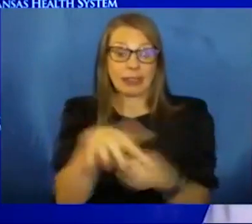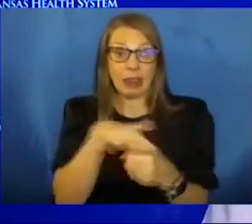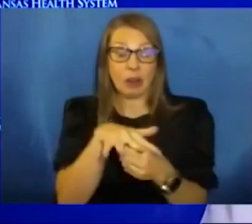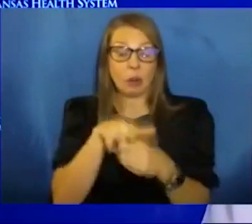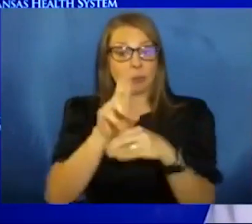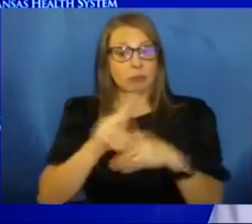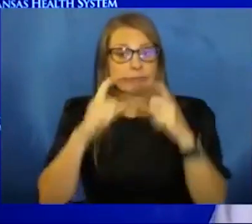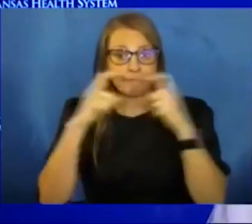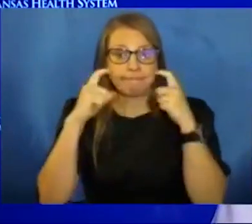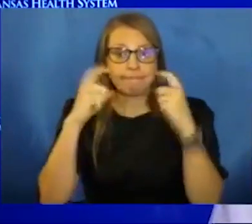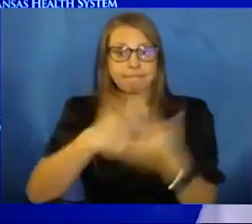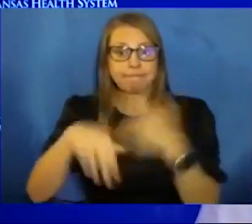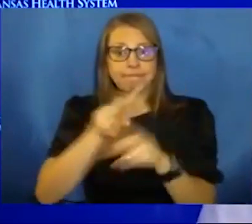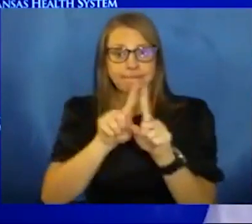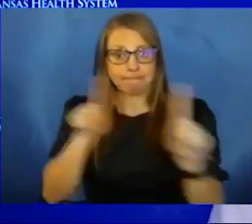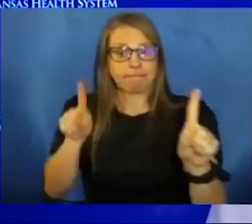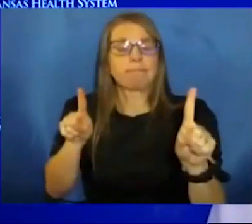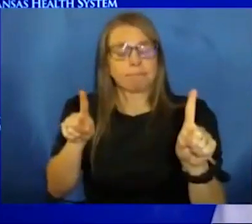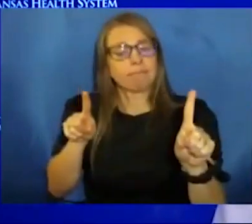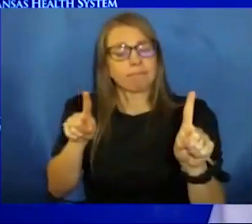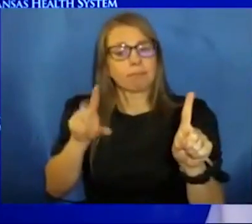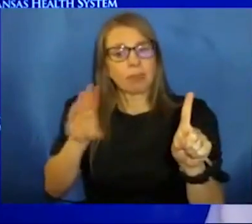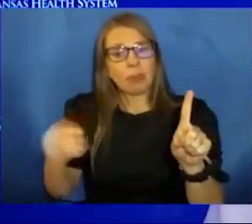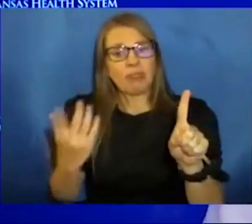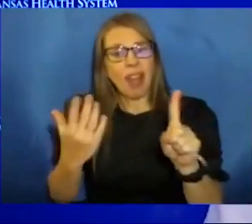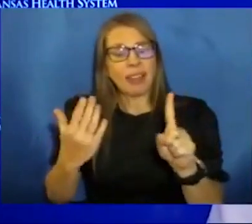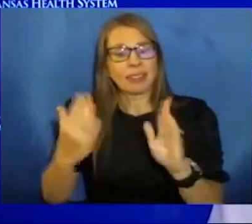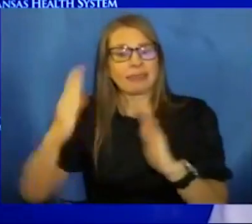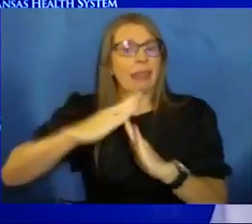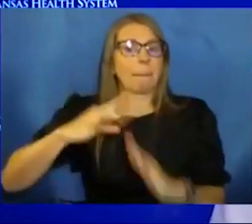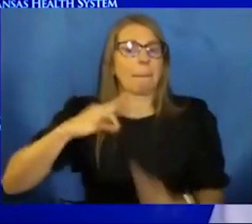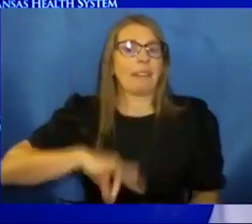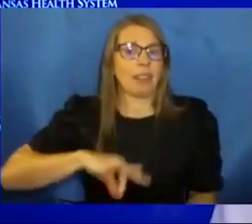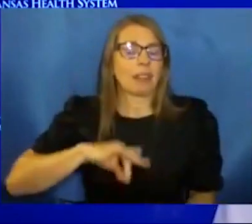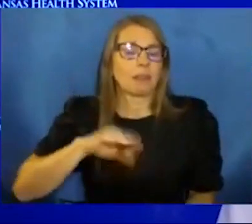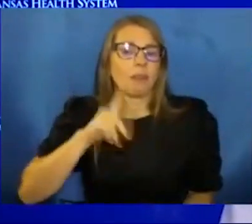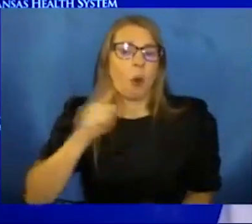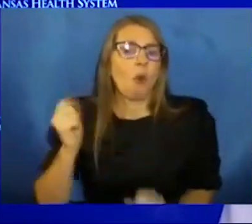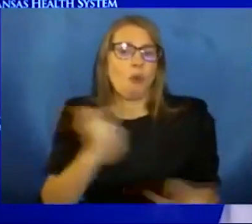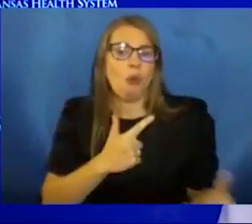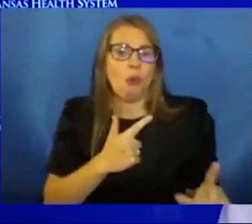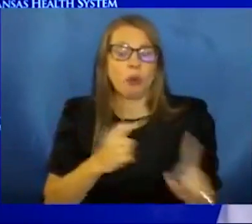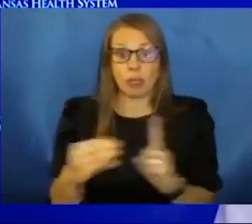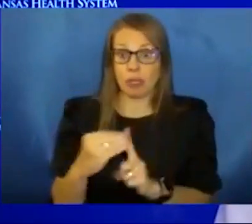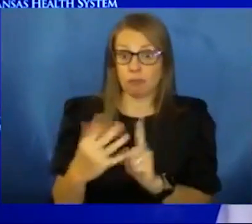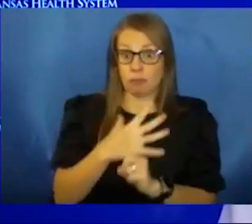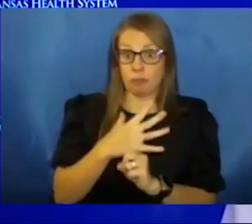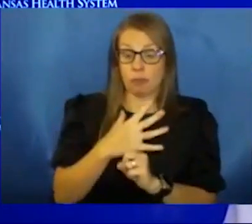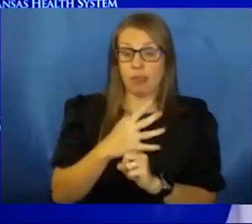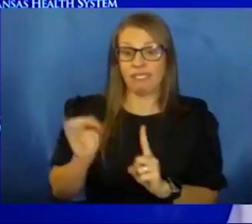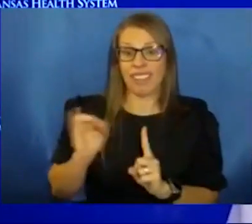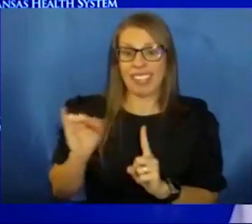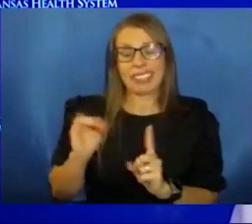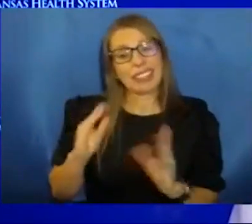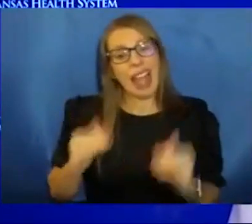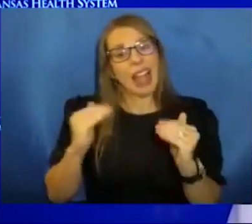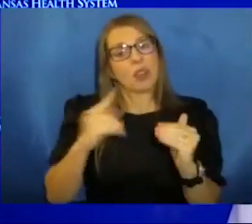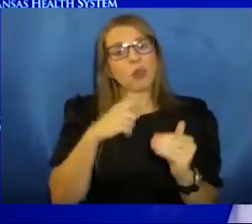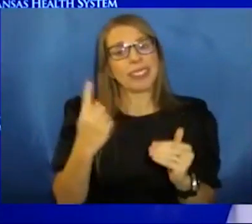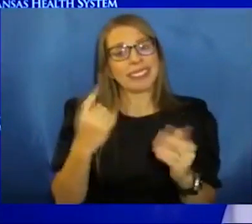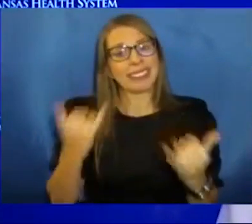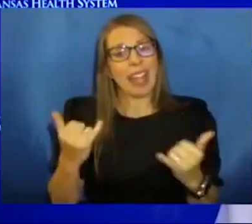getting exposed to the virus is probably pretty high in those indoor situations, as Dr. Williamson had just mentioned. We know those high-risk